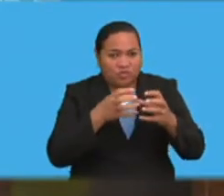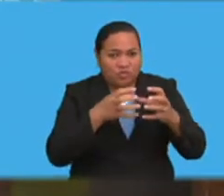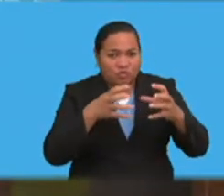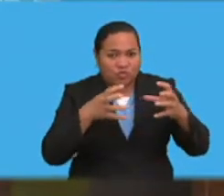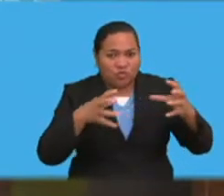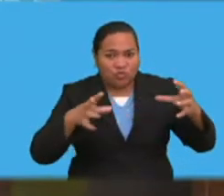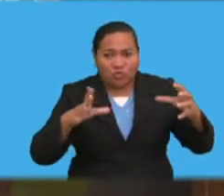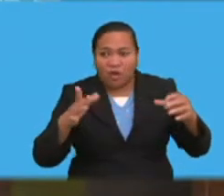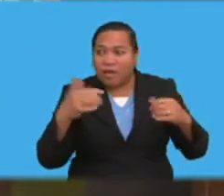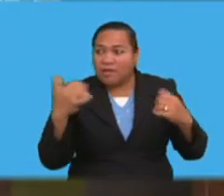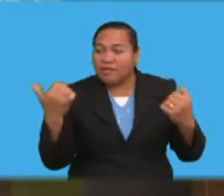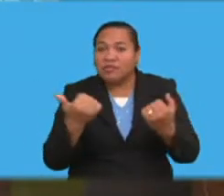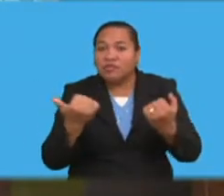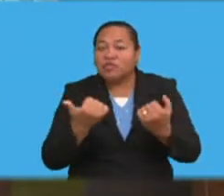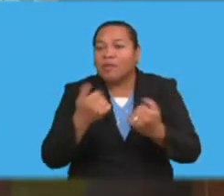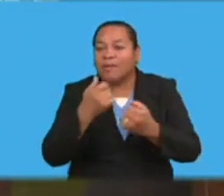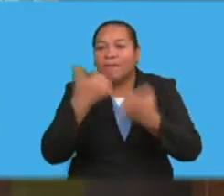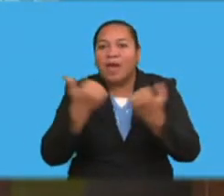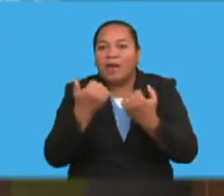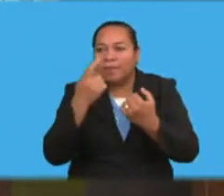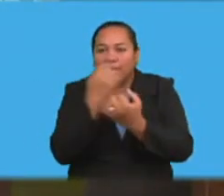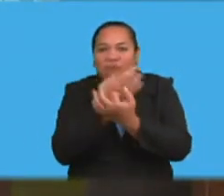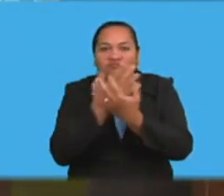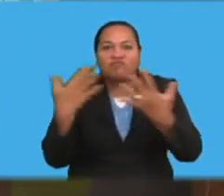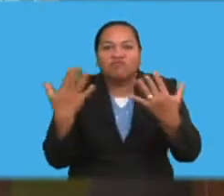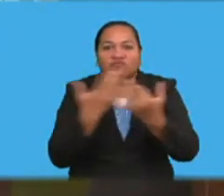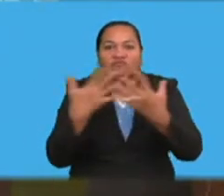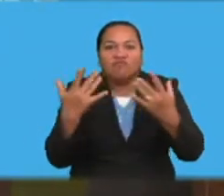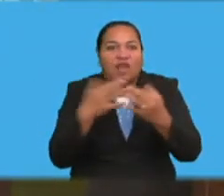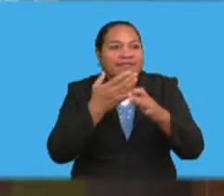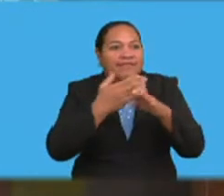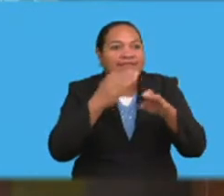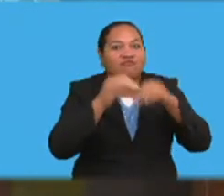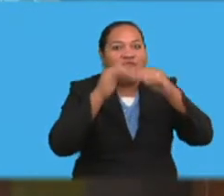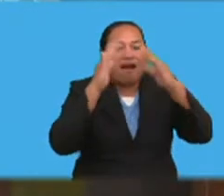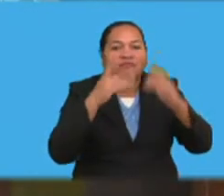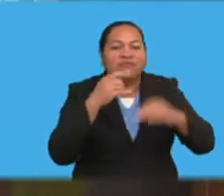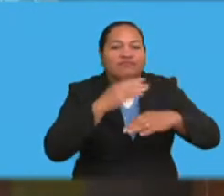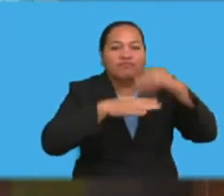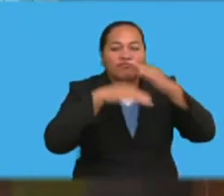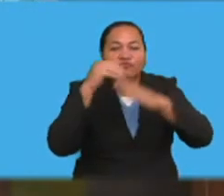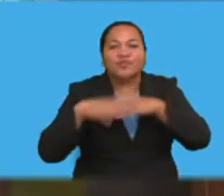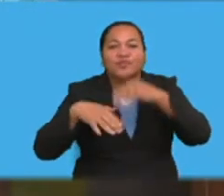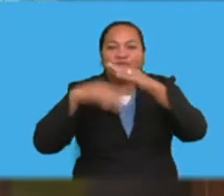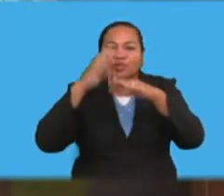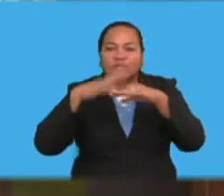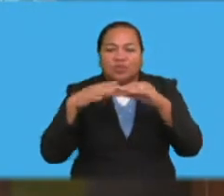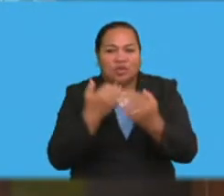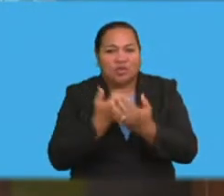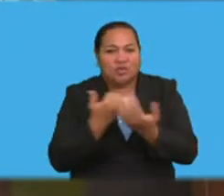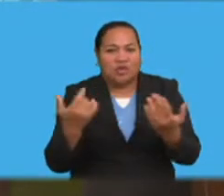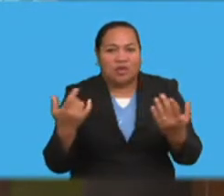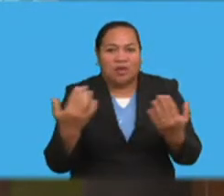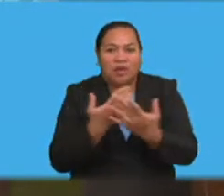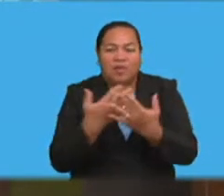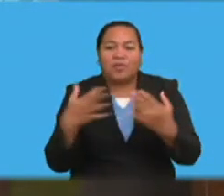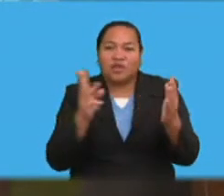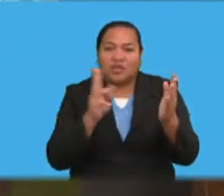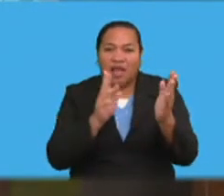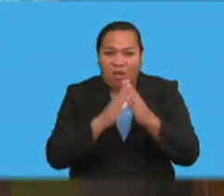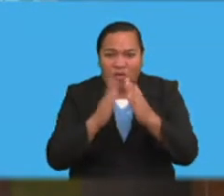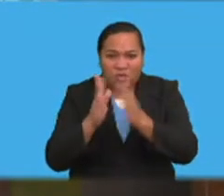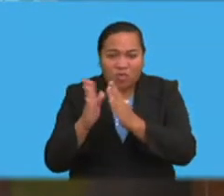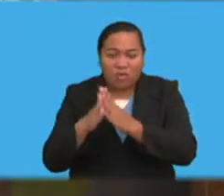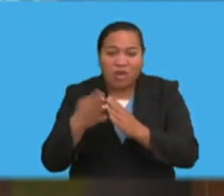attracted new population and households in Nadi, with the latest census revealing that the new population in Nadi urban area, which